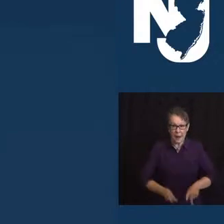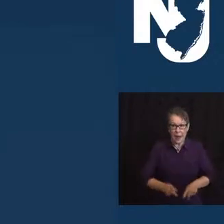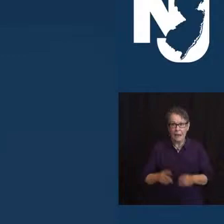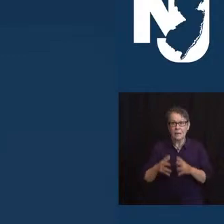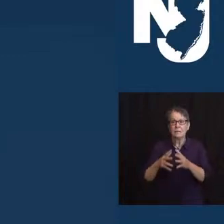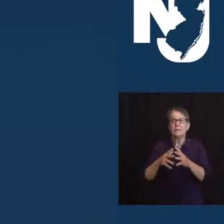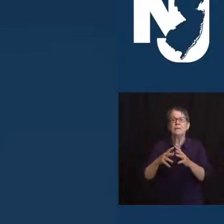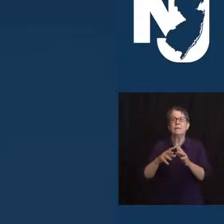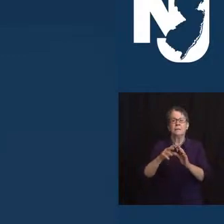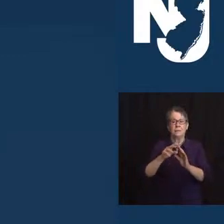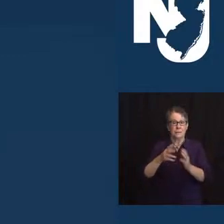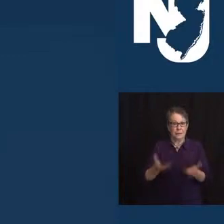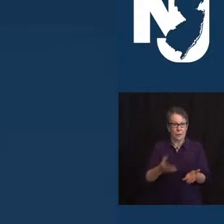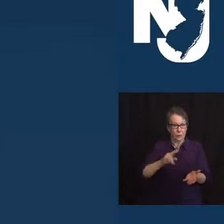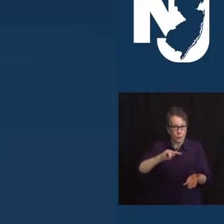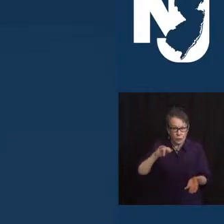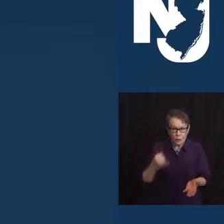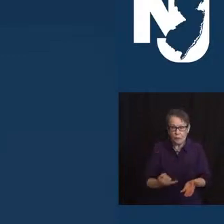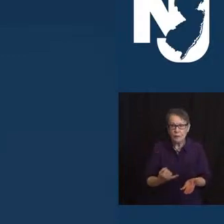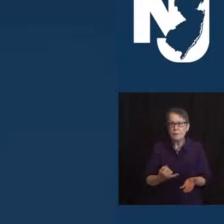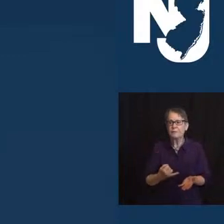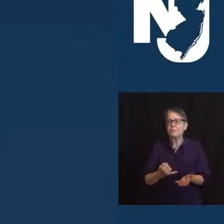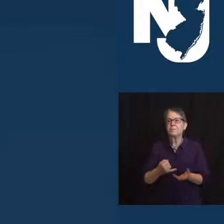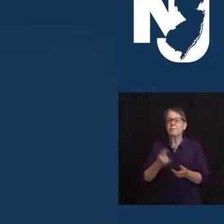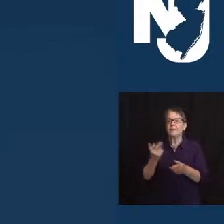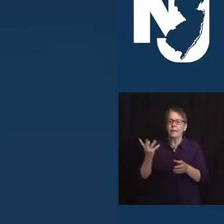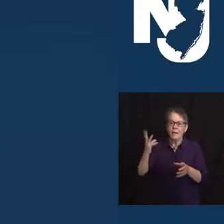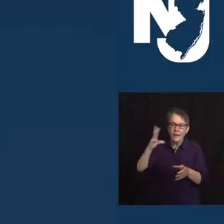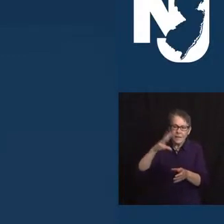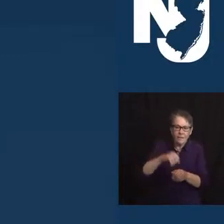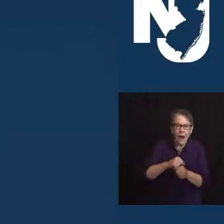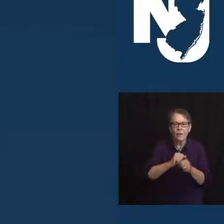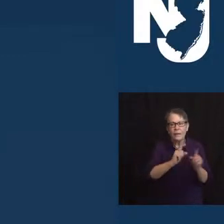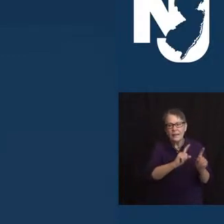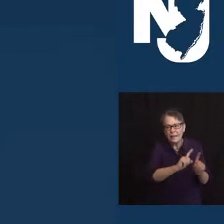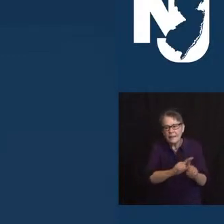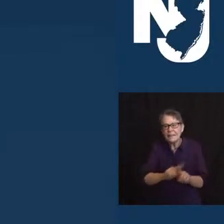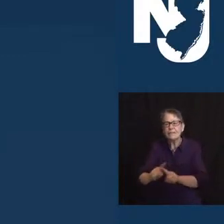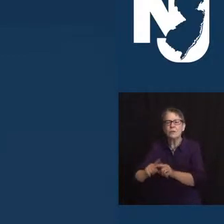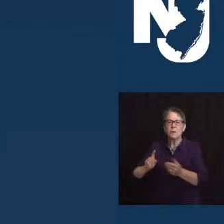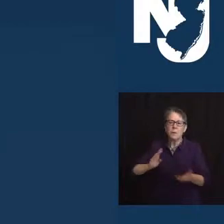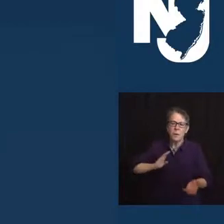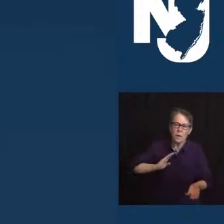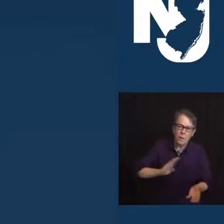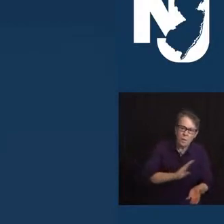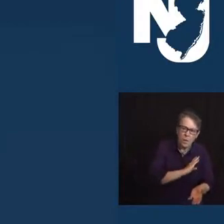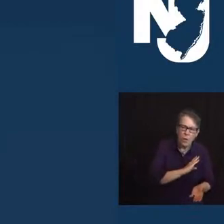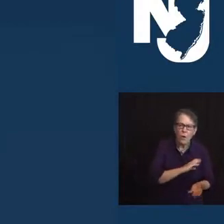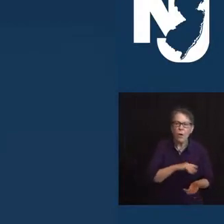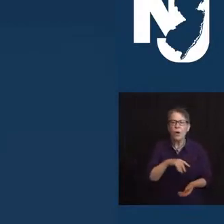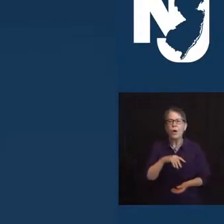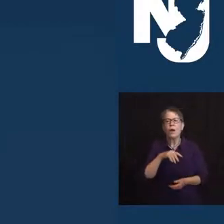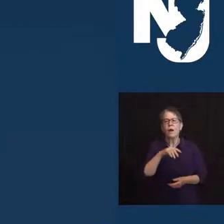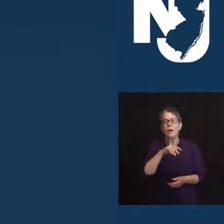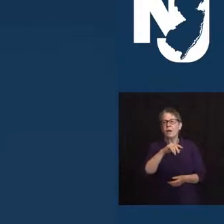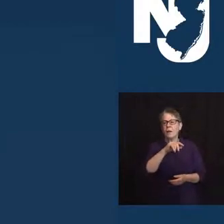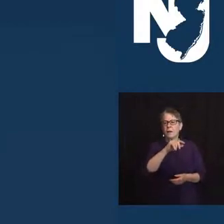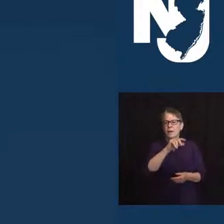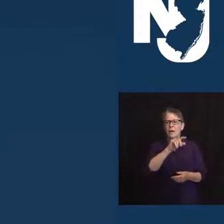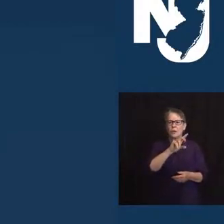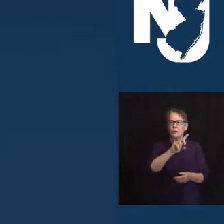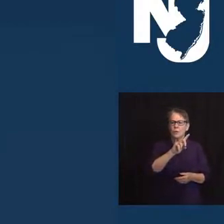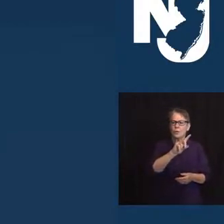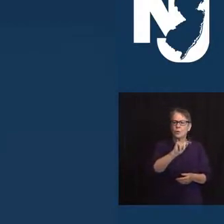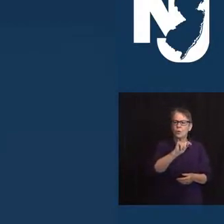community and statewide nonprofit and philanthropic boards, including the Turrell Fund, which is committed to lifting up children from